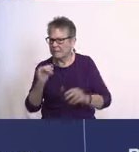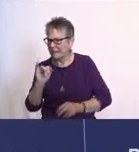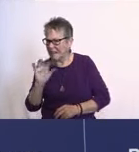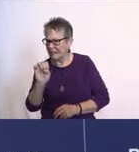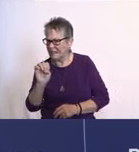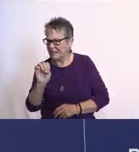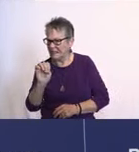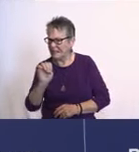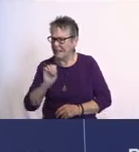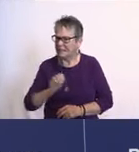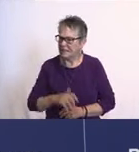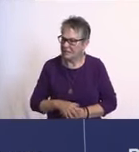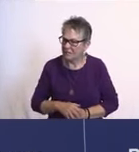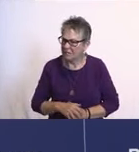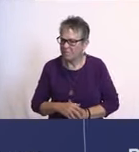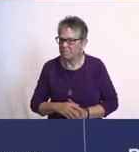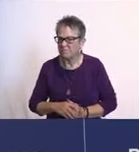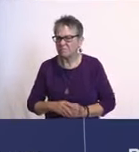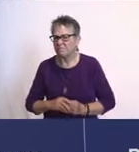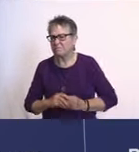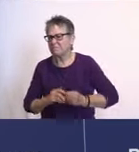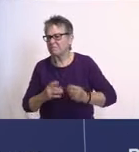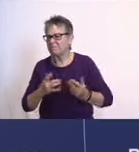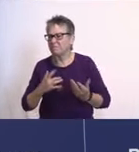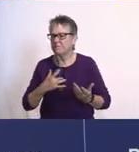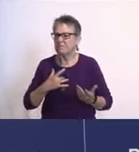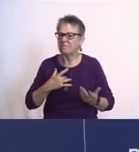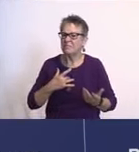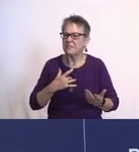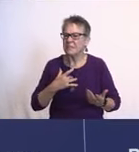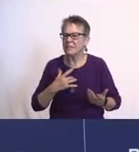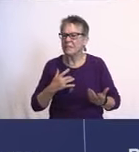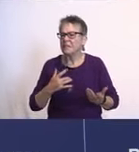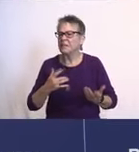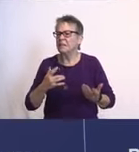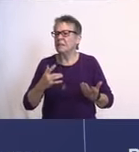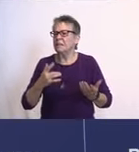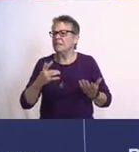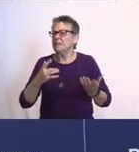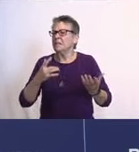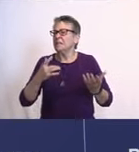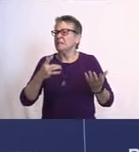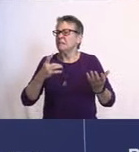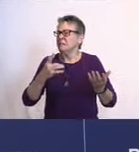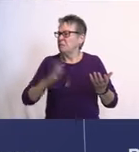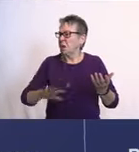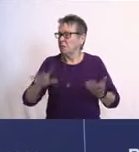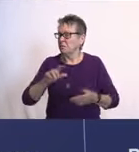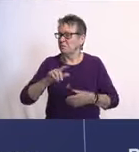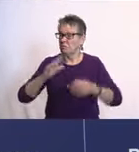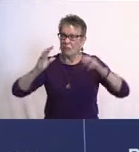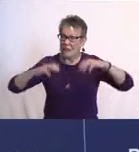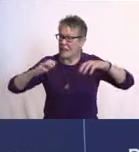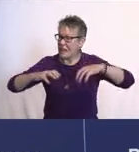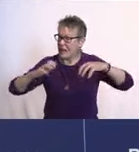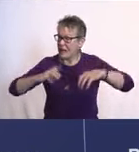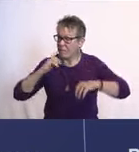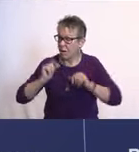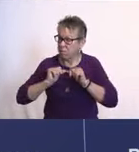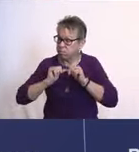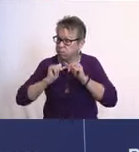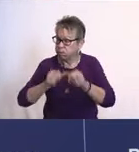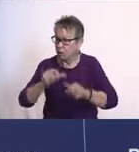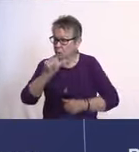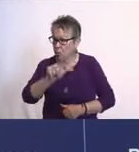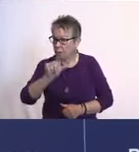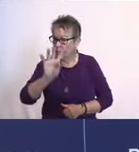a 24-hour precipitation event Thursday even to late Friday night. So certainly watching that. To your point